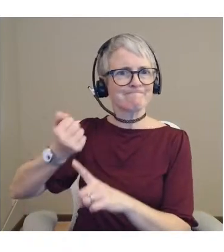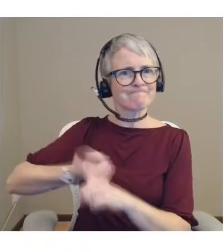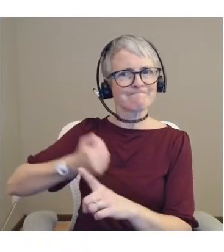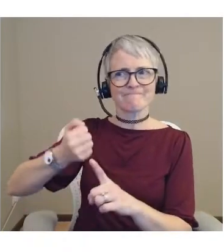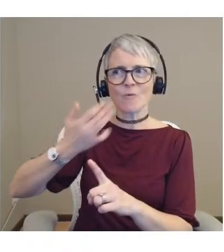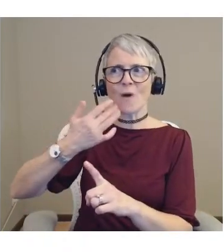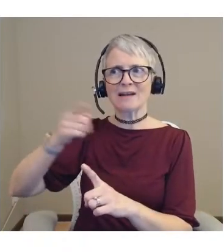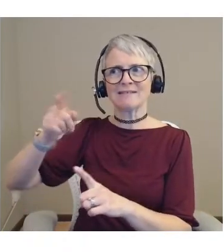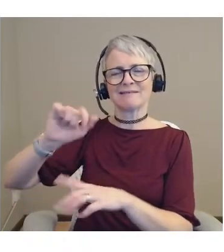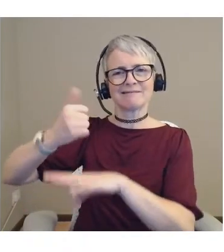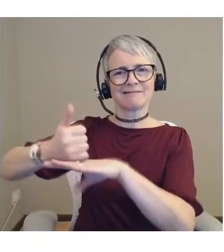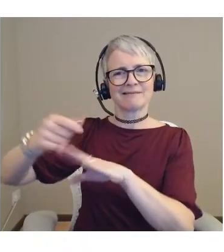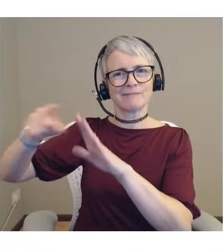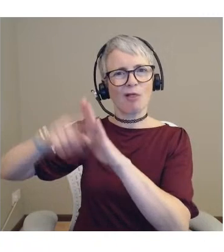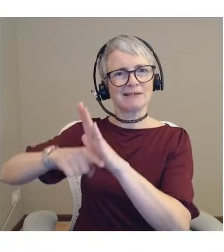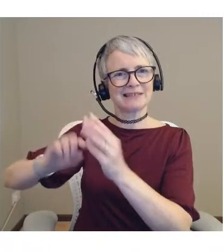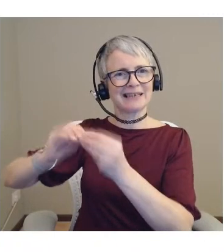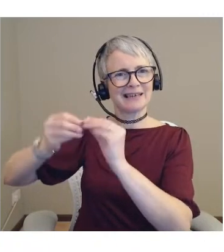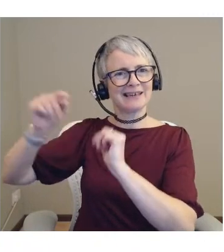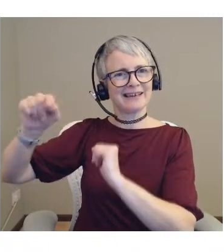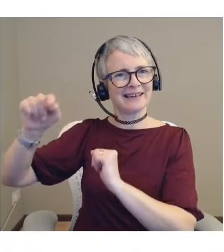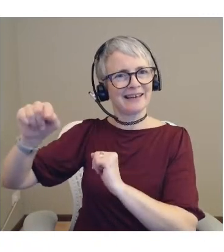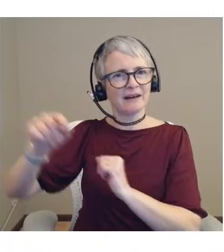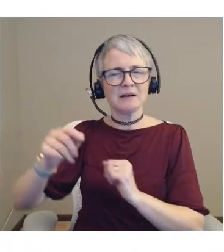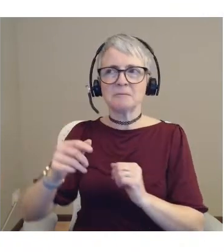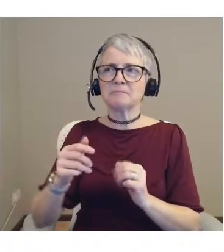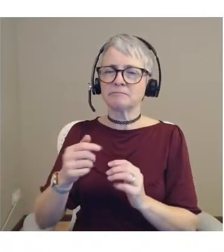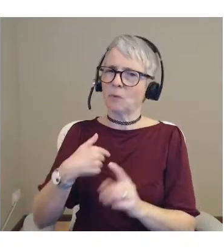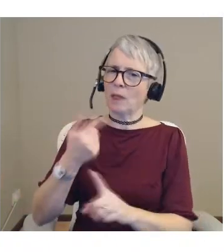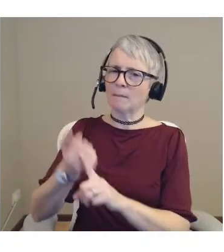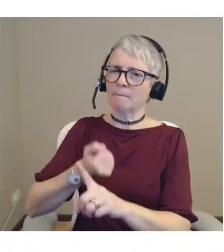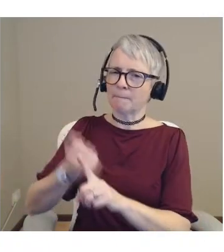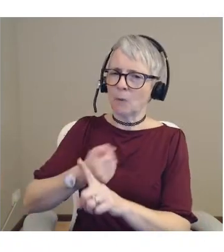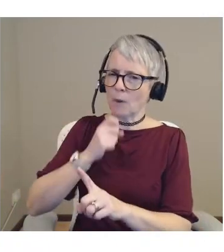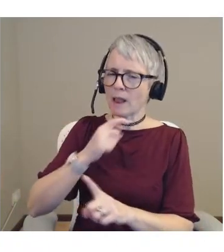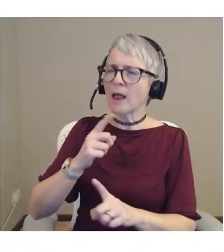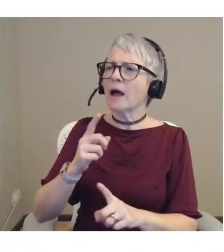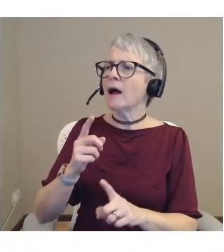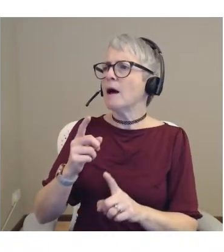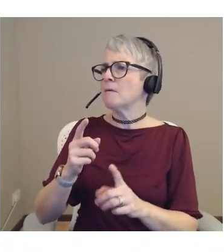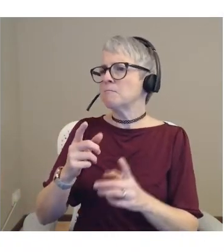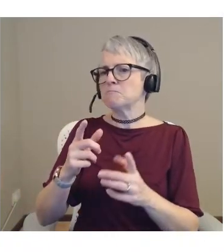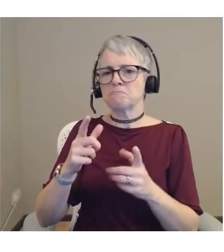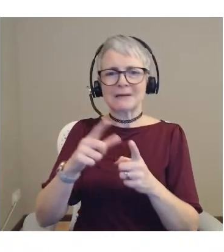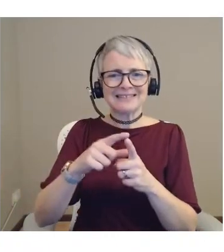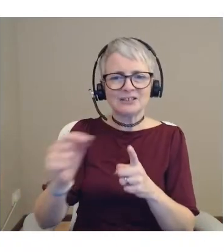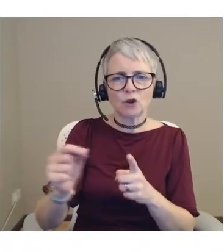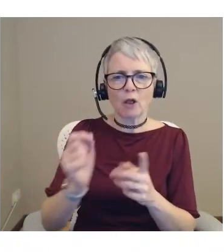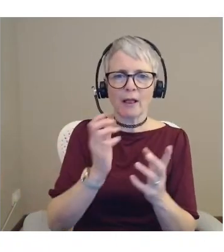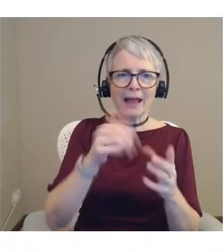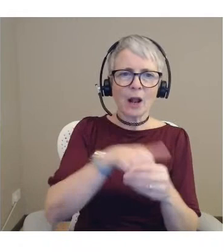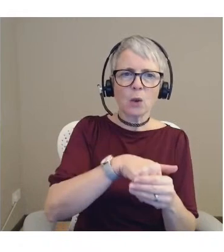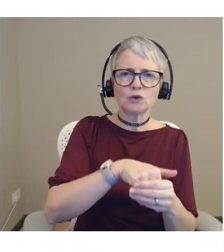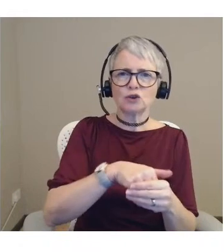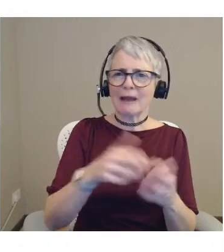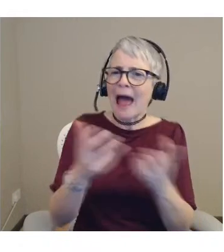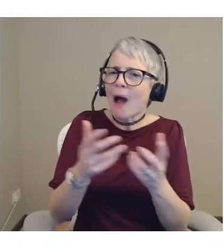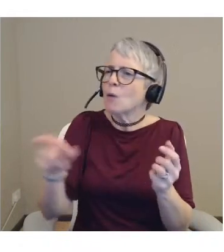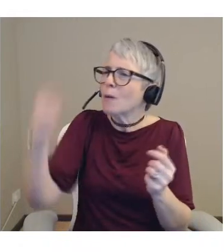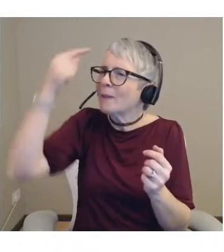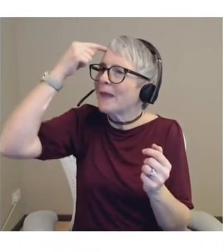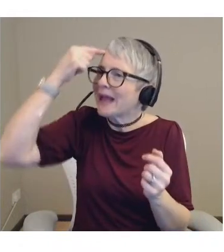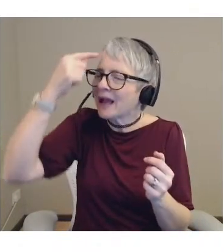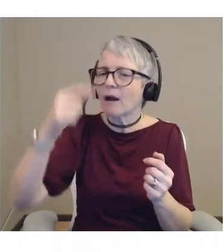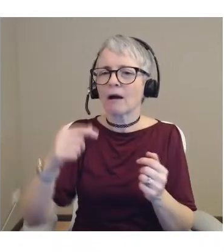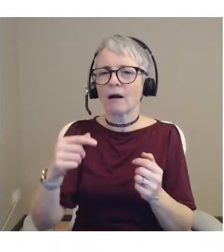one is actually just how digital inclusion was conceived within the project. So it might seem a bit kind of conceptual or wonky, but I